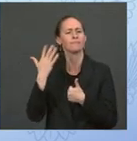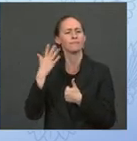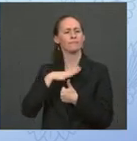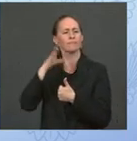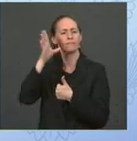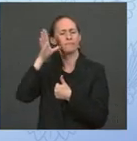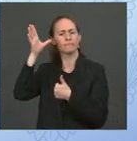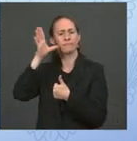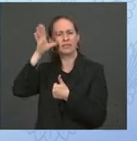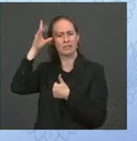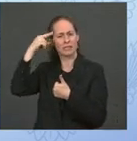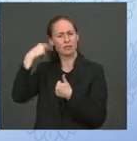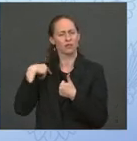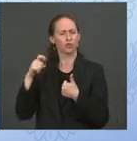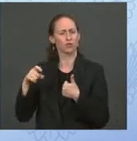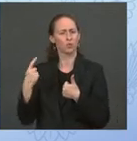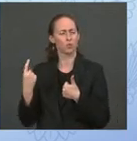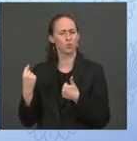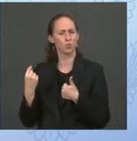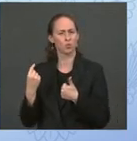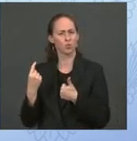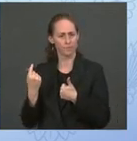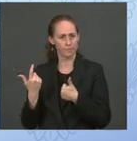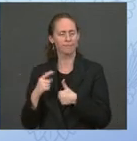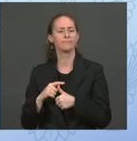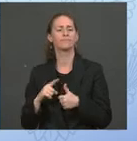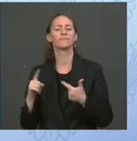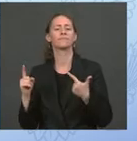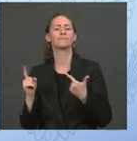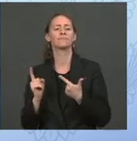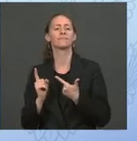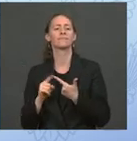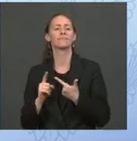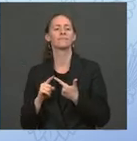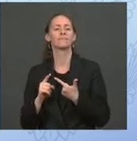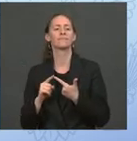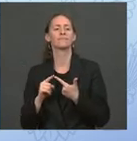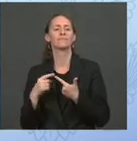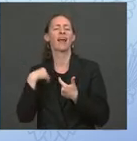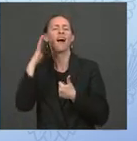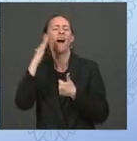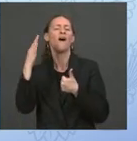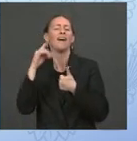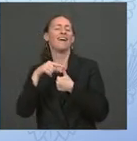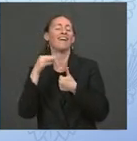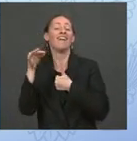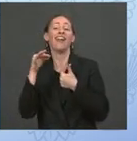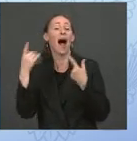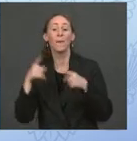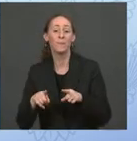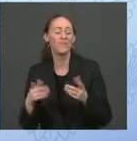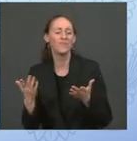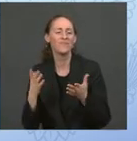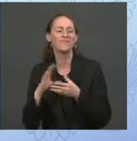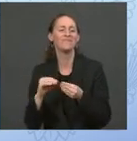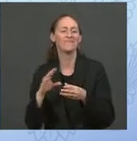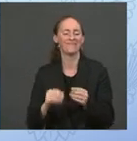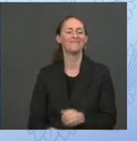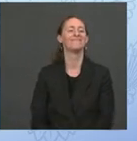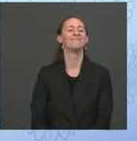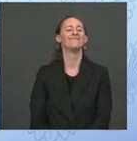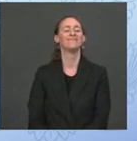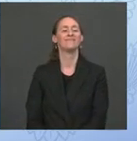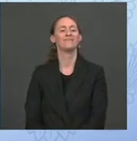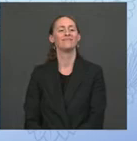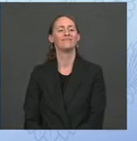do. But when we decided to, I was going to tell you a quick story. When I decided to help